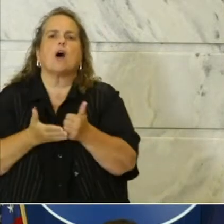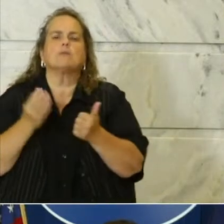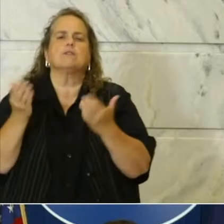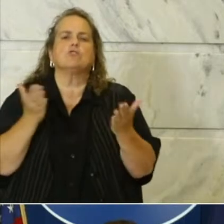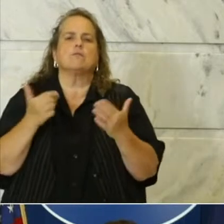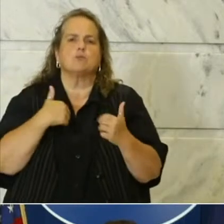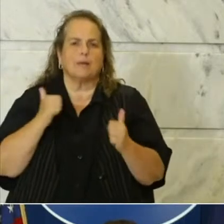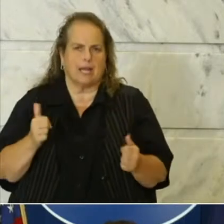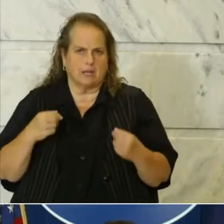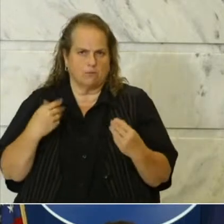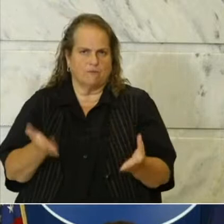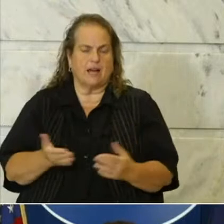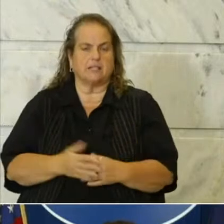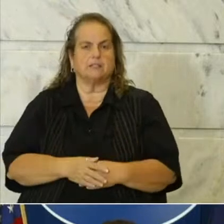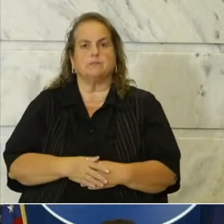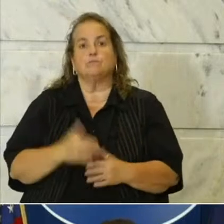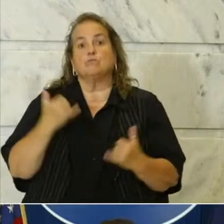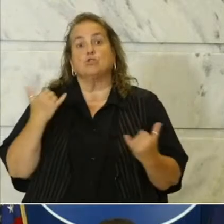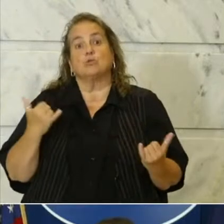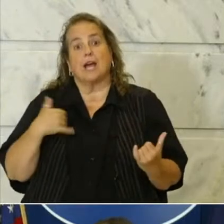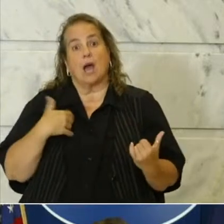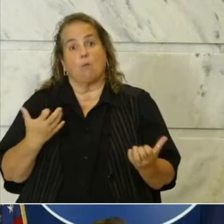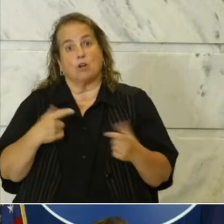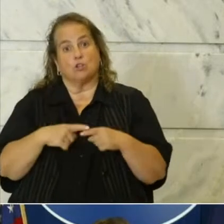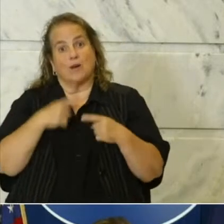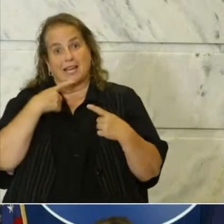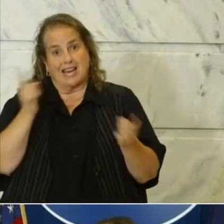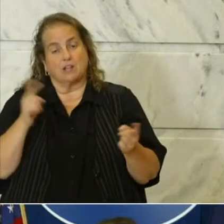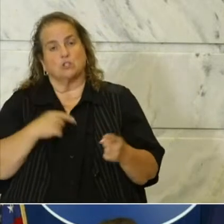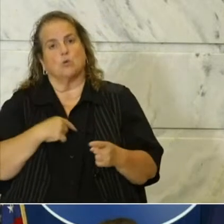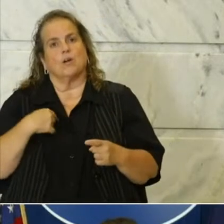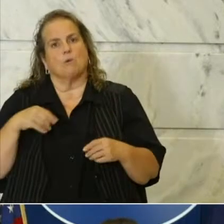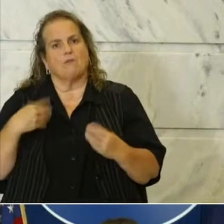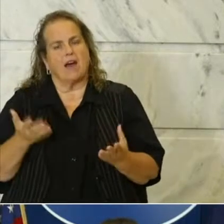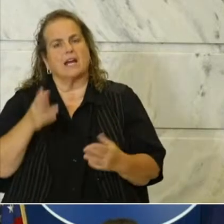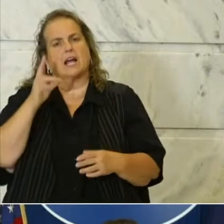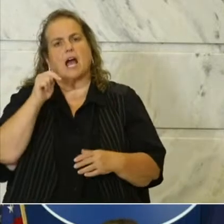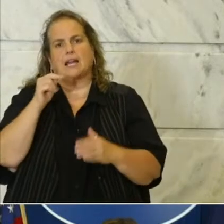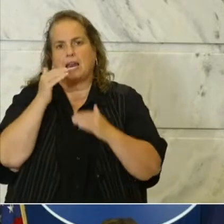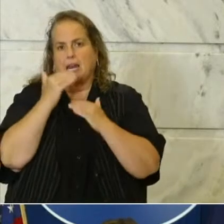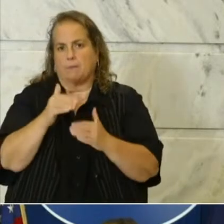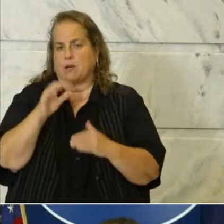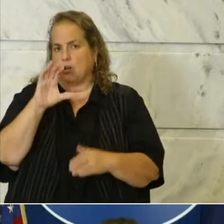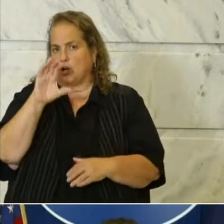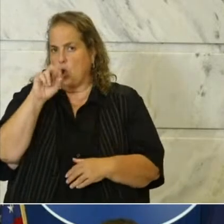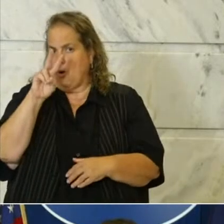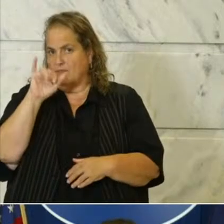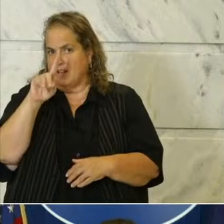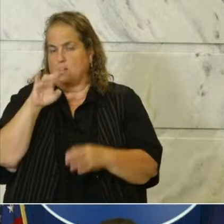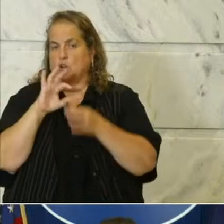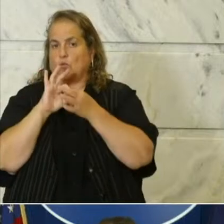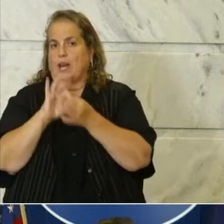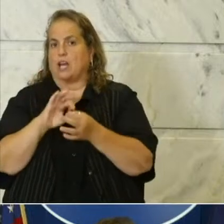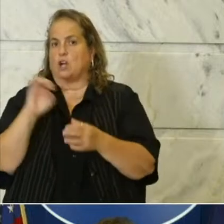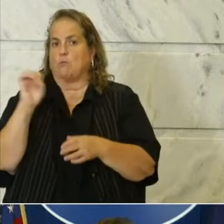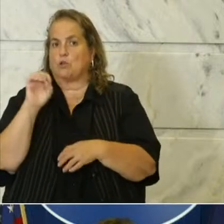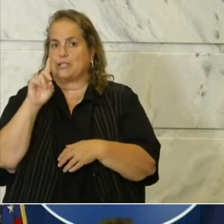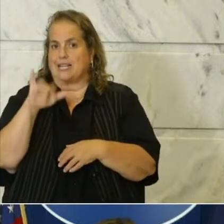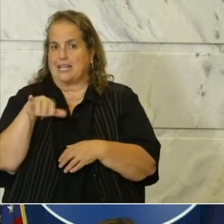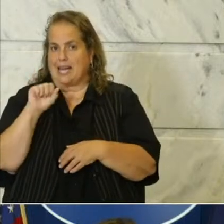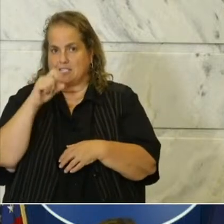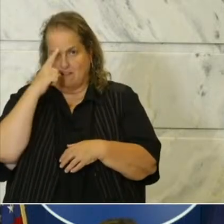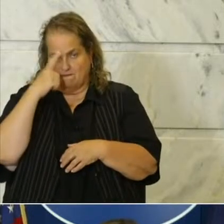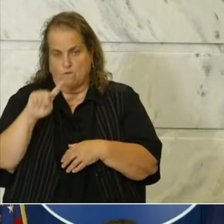provide. Today, I want to announce that we are providing unlimited COVID-related emergency days for faculty